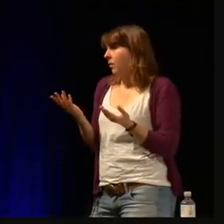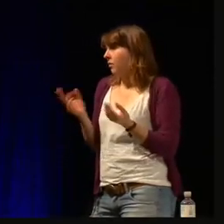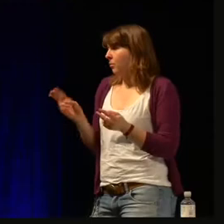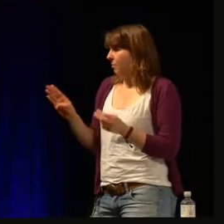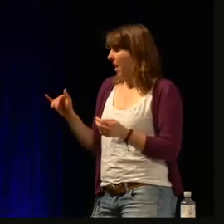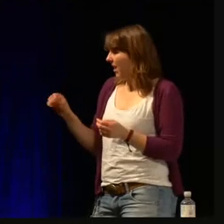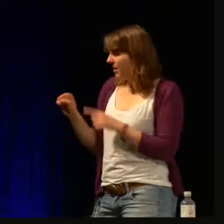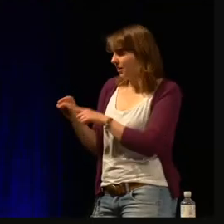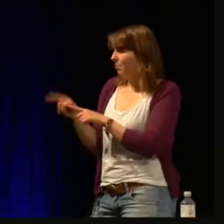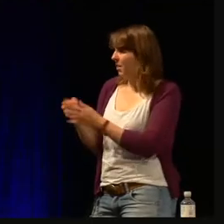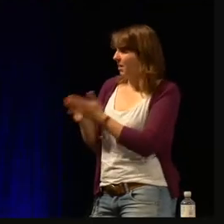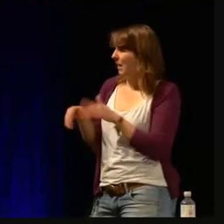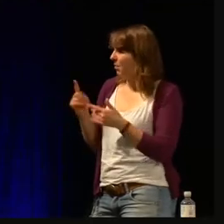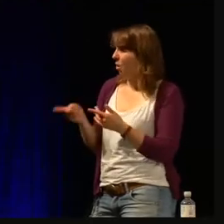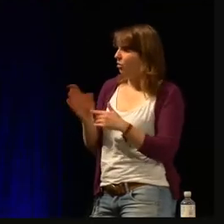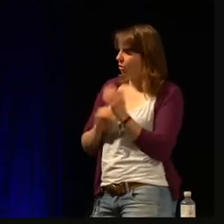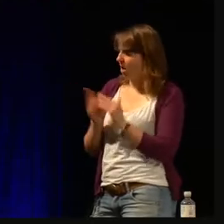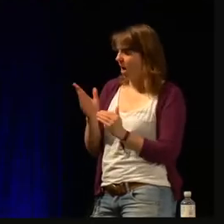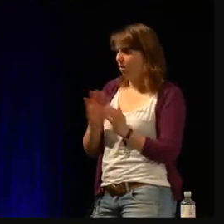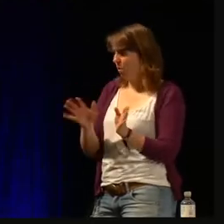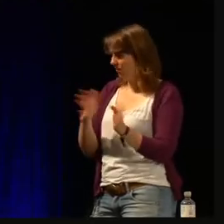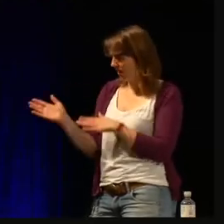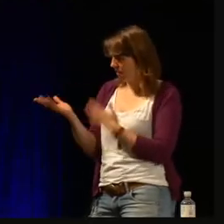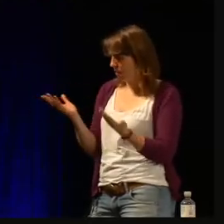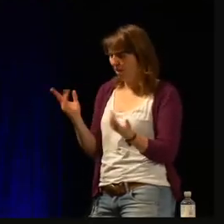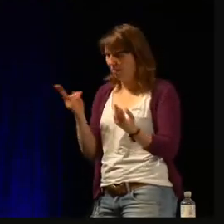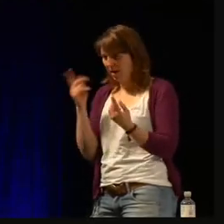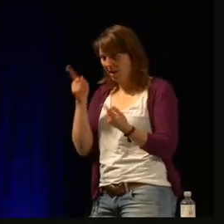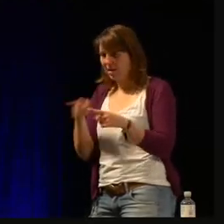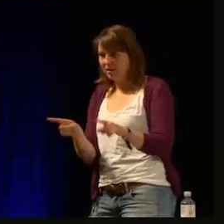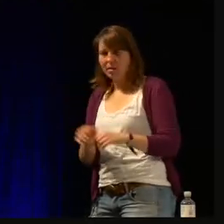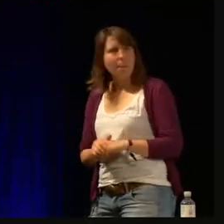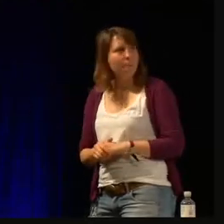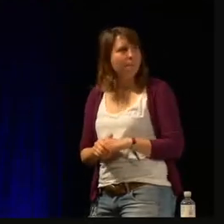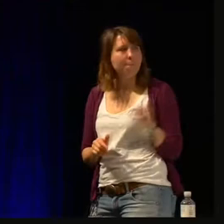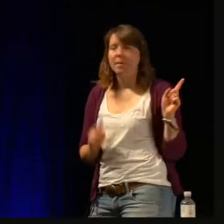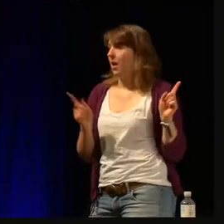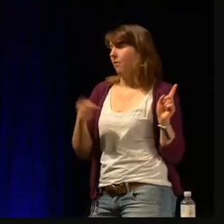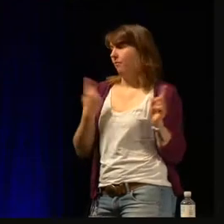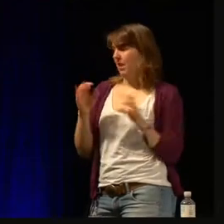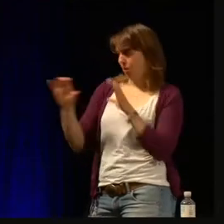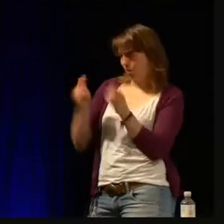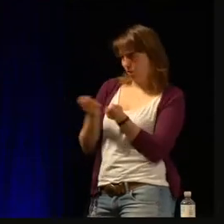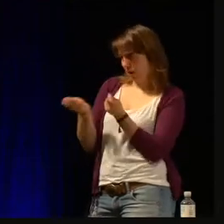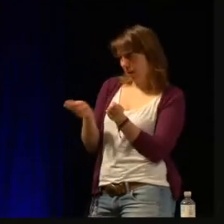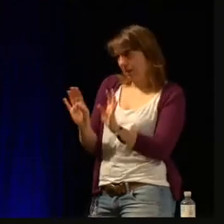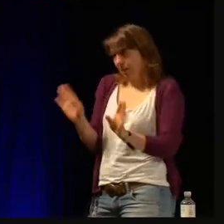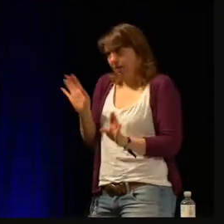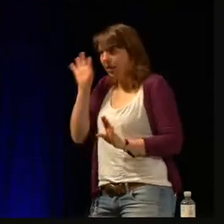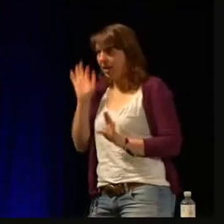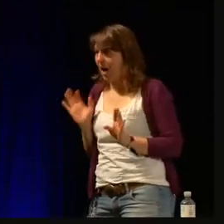to describe political phenomena, or should this be maybe described differently with a different